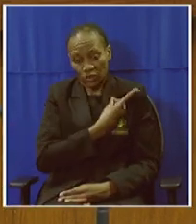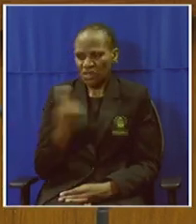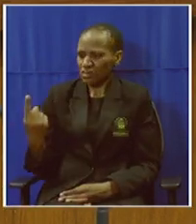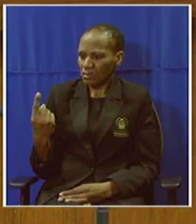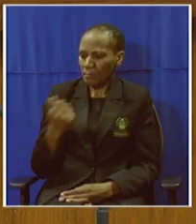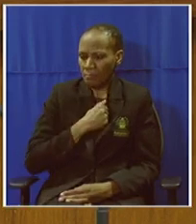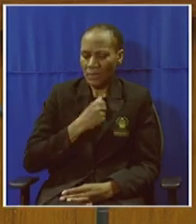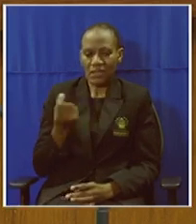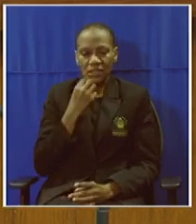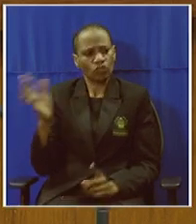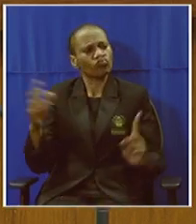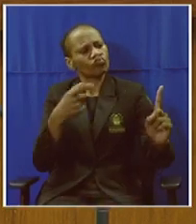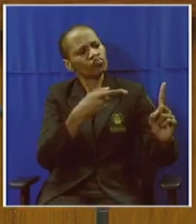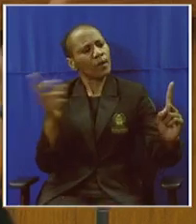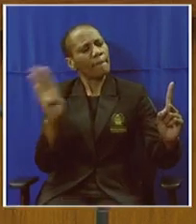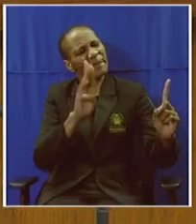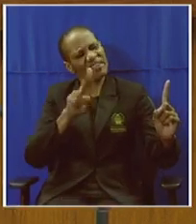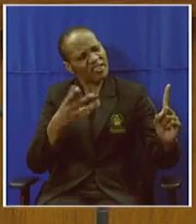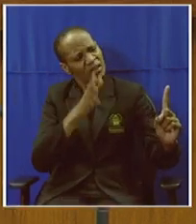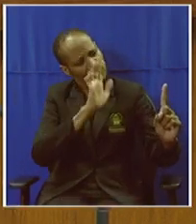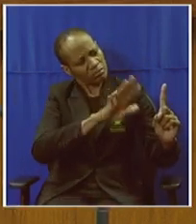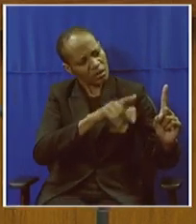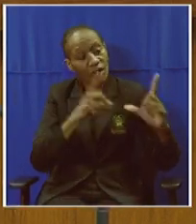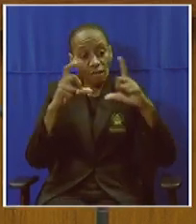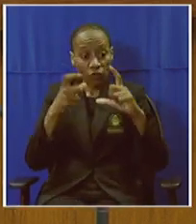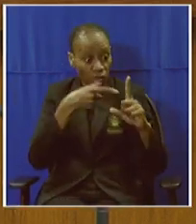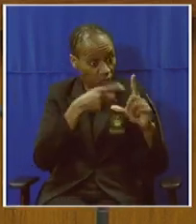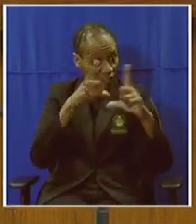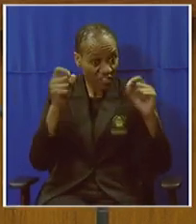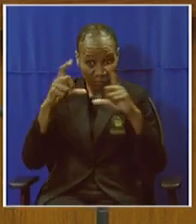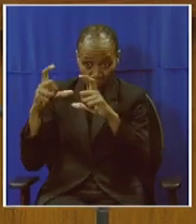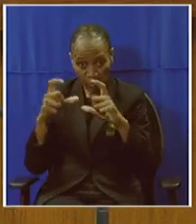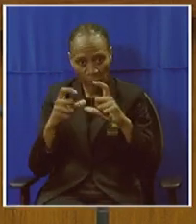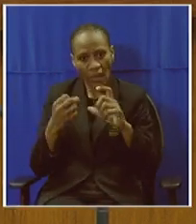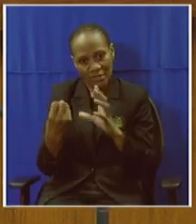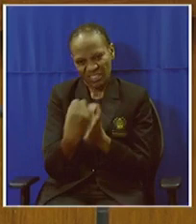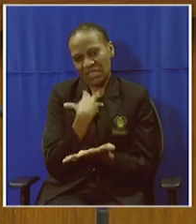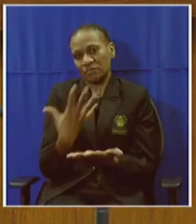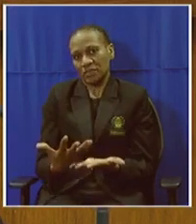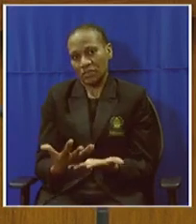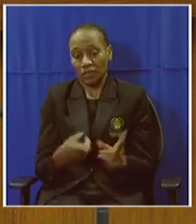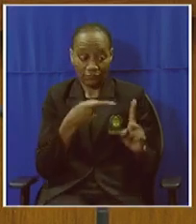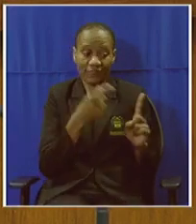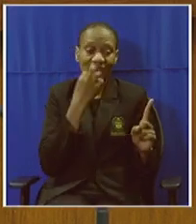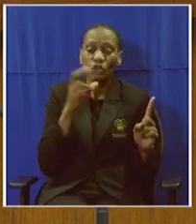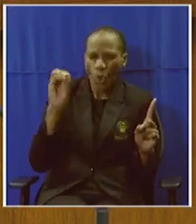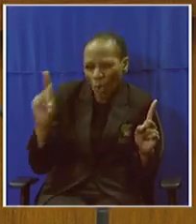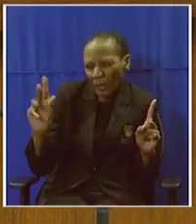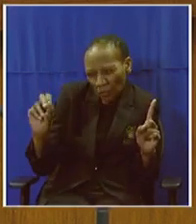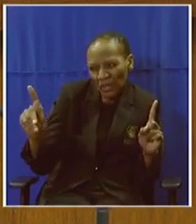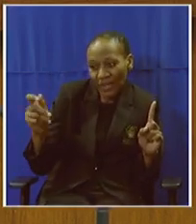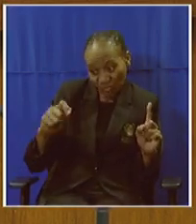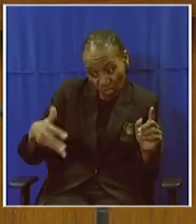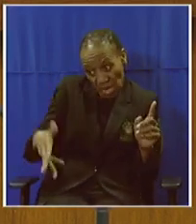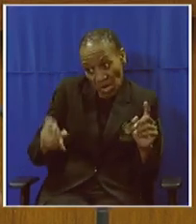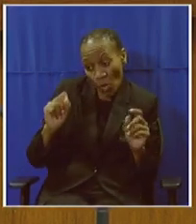her, "BV, please send me the photos that you took with your camera." And she said, "Okay, I'll send them